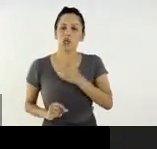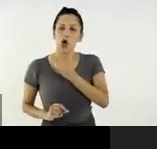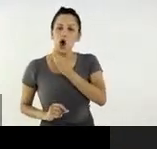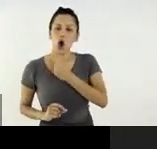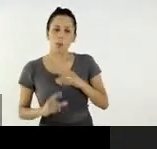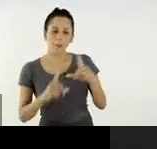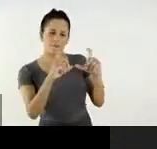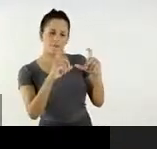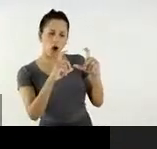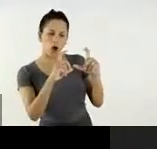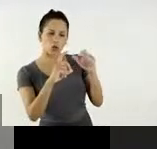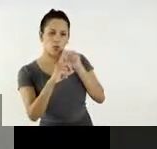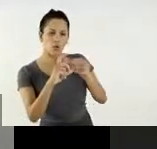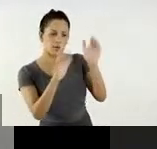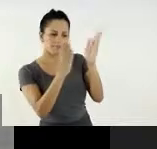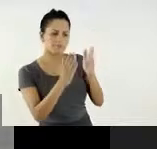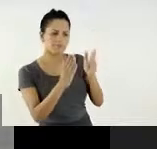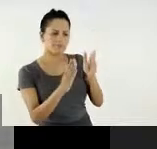quote.